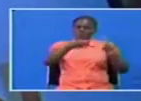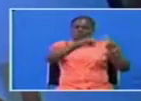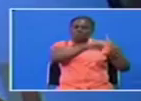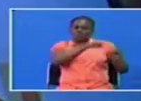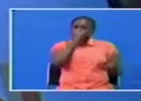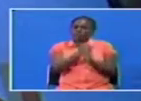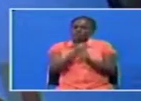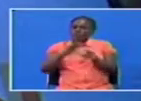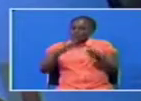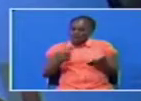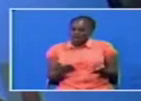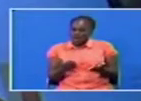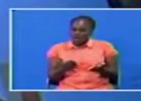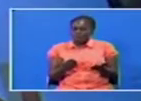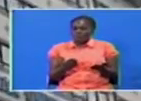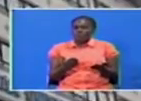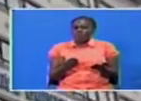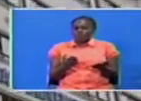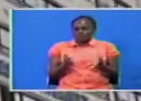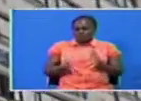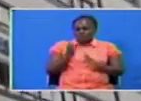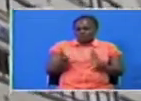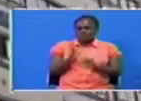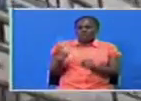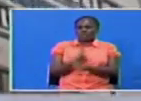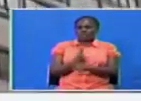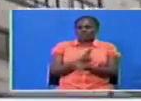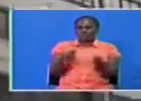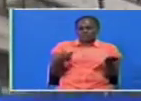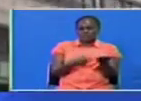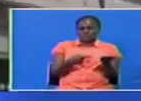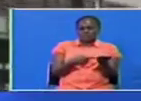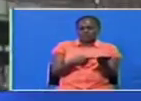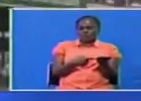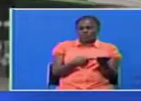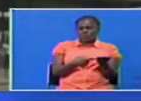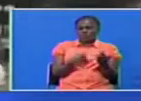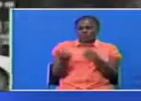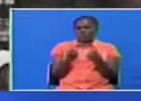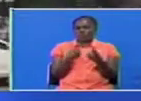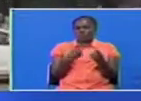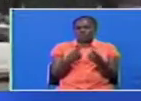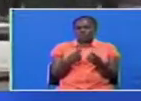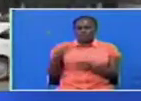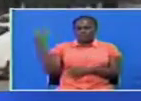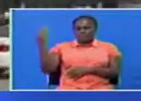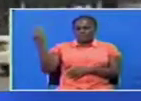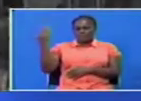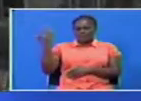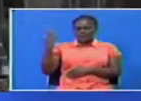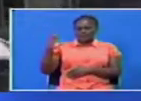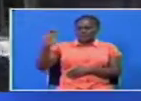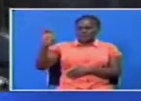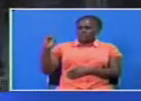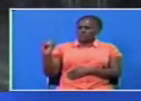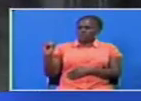performance to prudent cost containment as well as efficient use of its technology platforms. Speaking at an investor briefing earlier, the group CEO